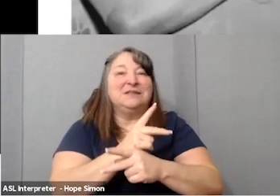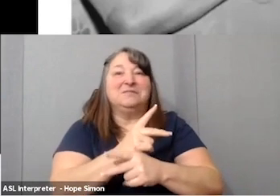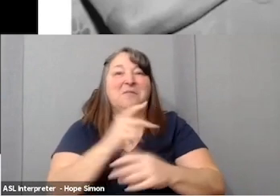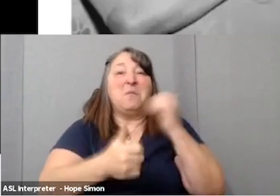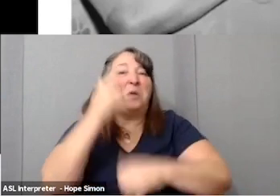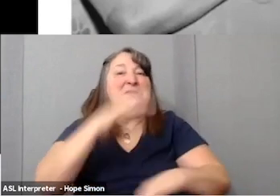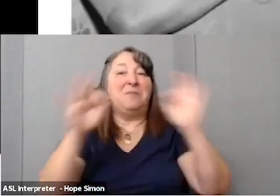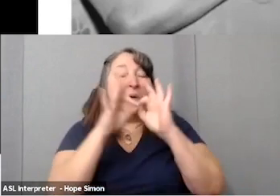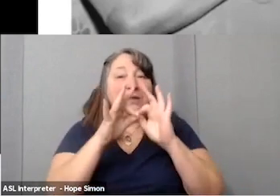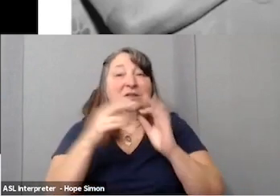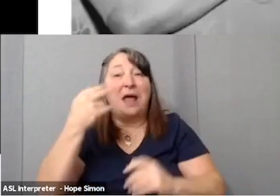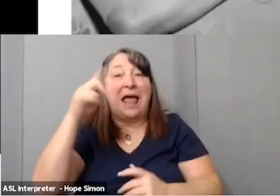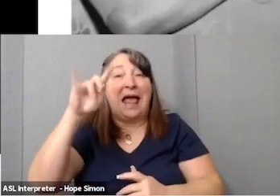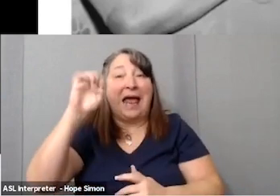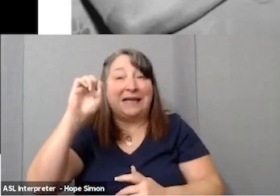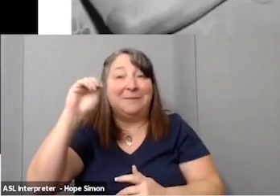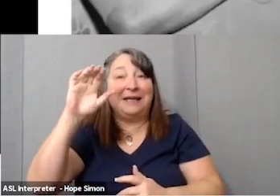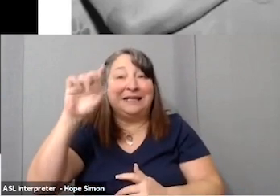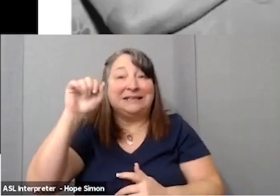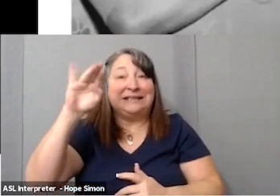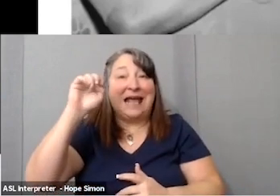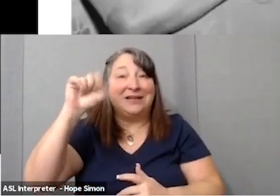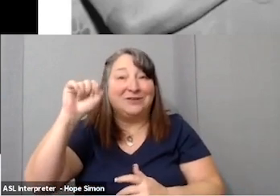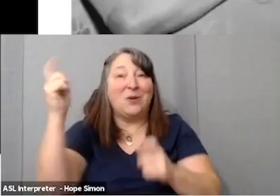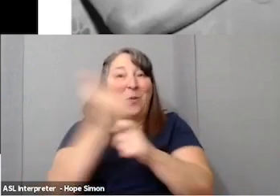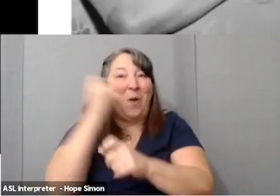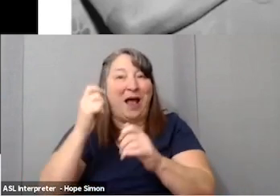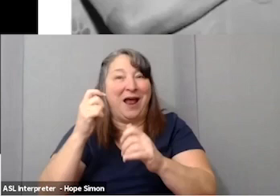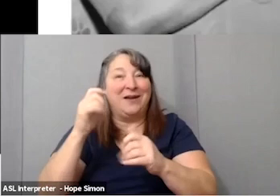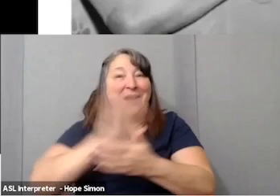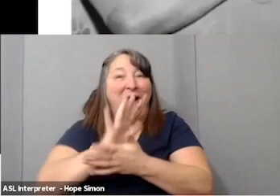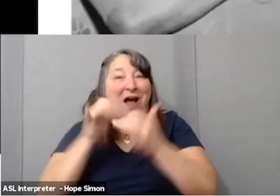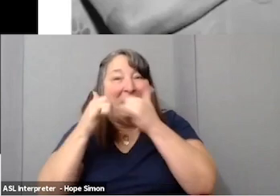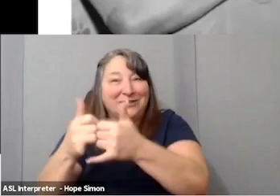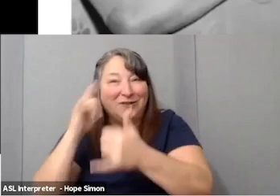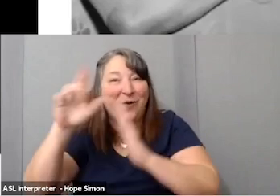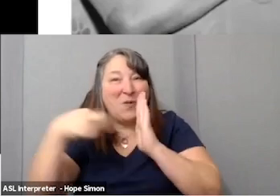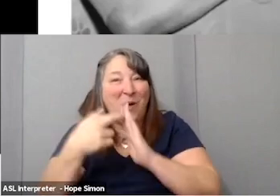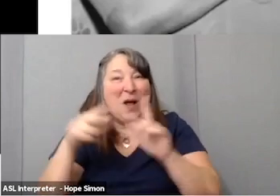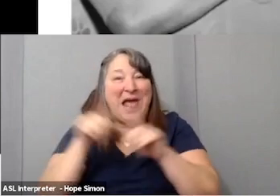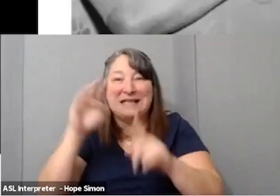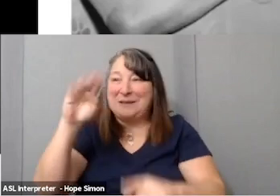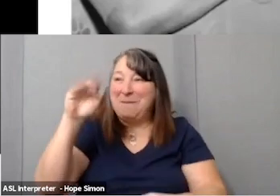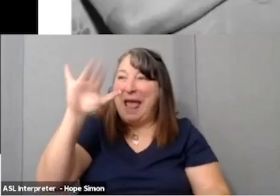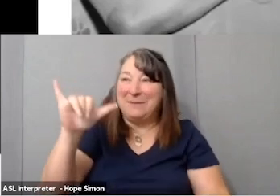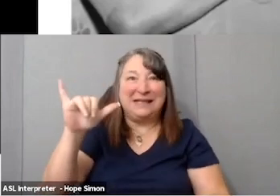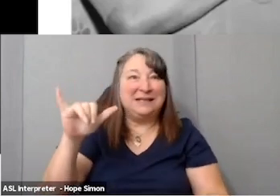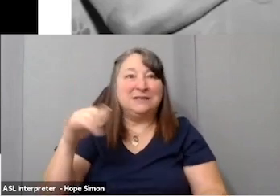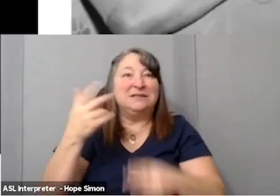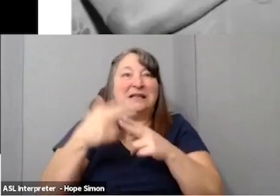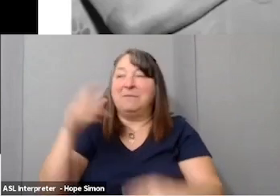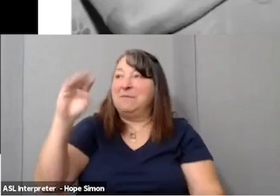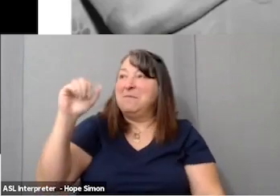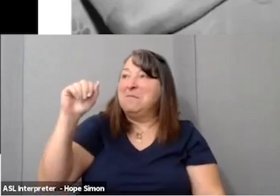her role as Mammy in Gone with the Wind. So the idea that she is simply known as Mammy and doesn't have a name for